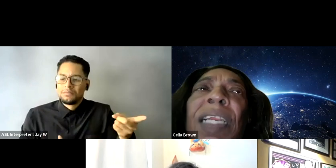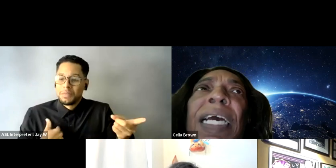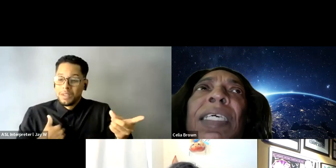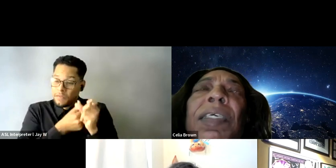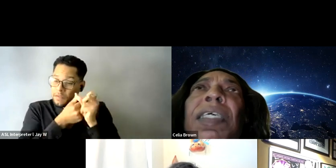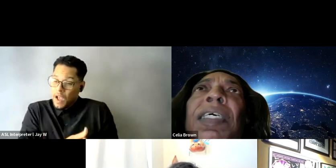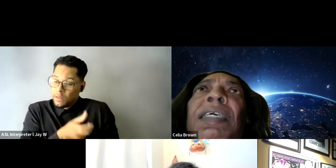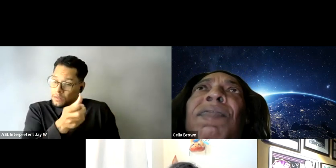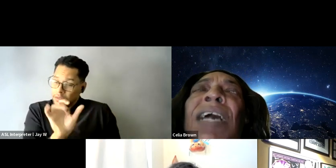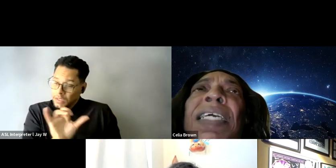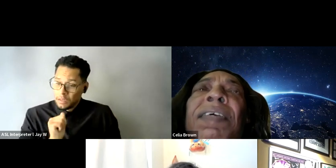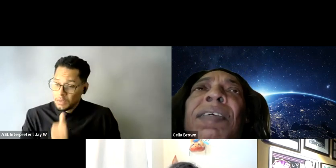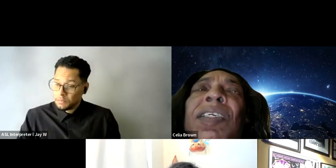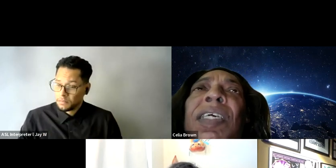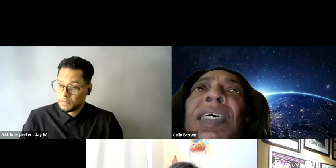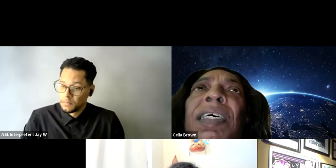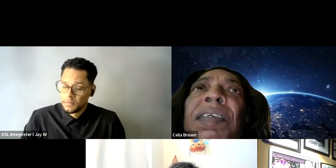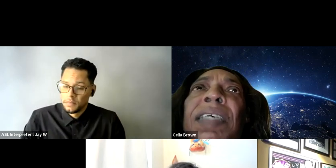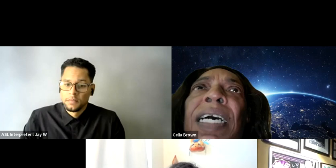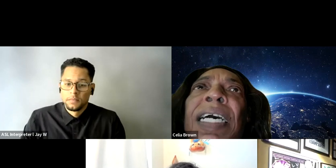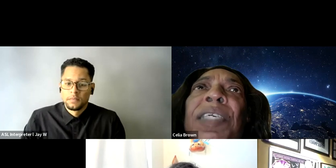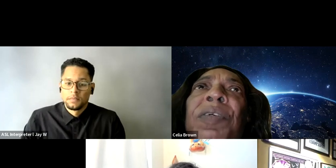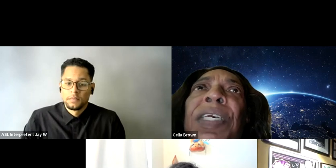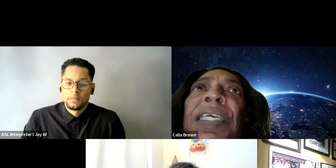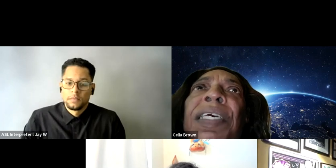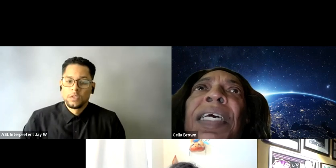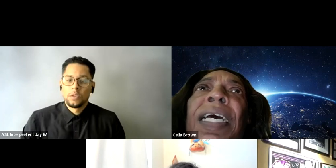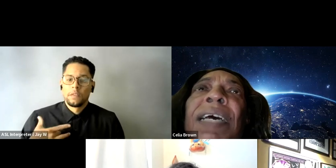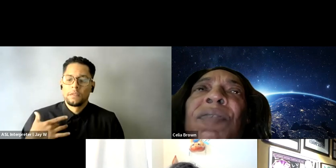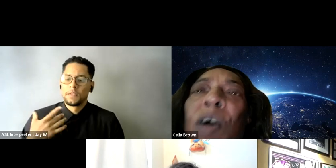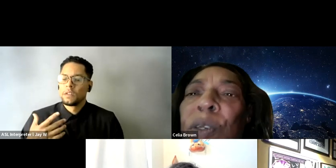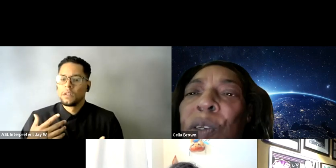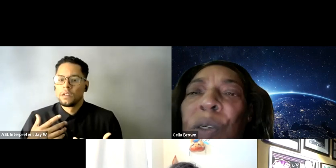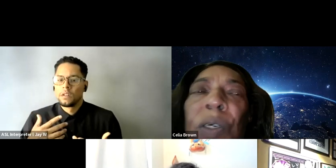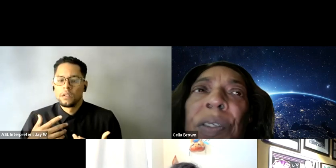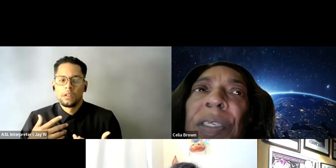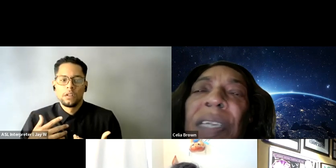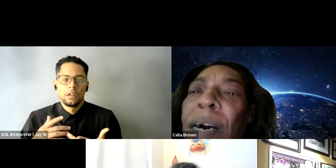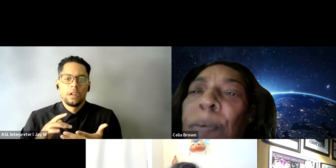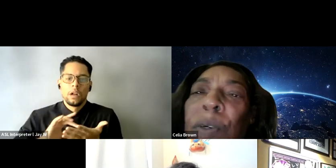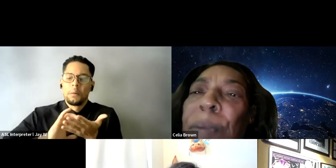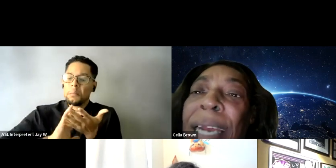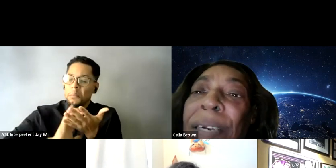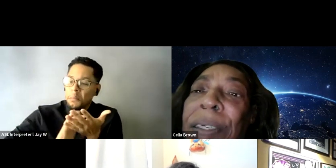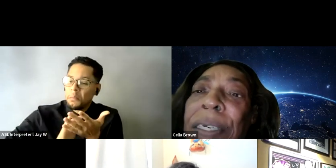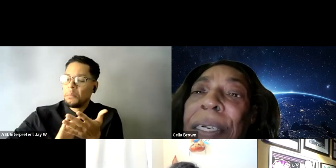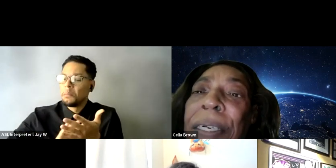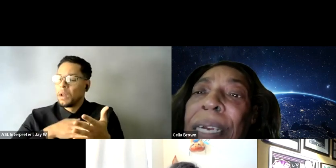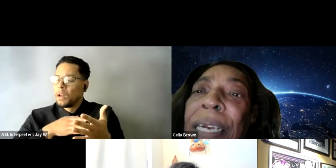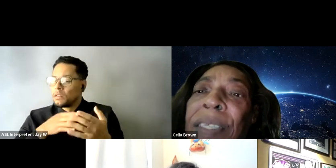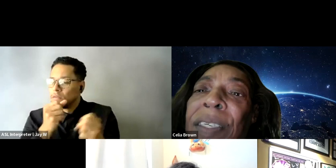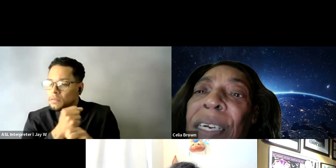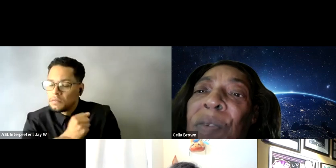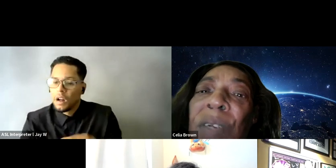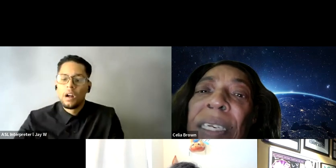feel like fighting psychiatry and pharmaceuticals is an upward battle,